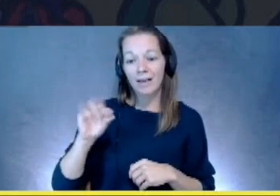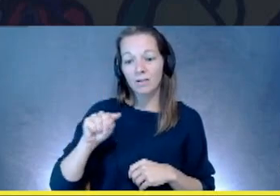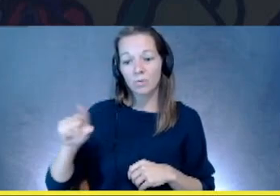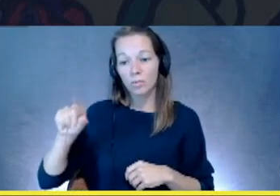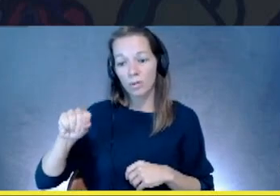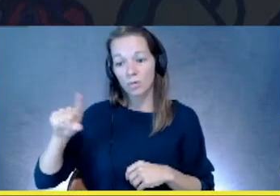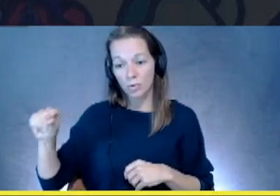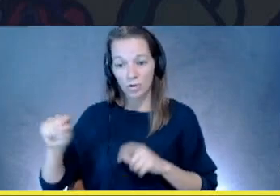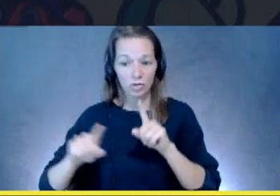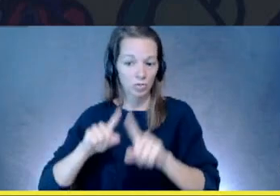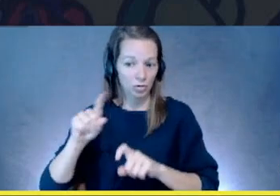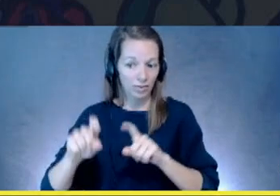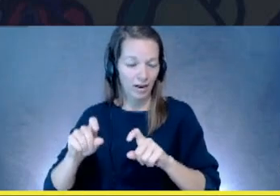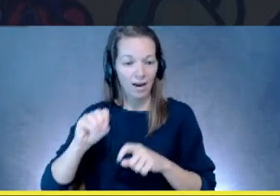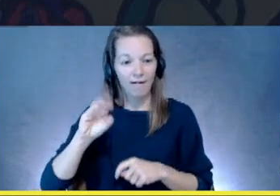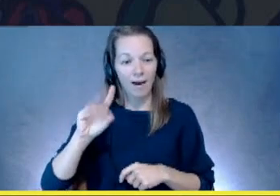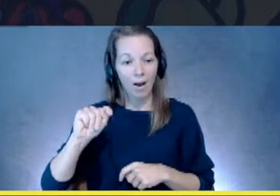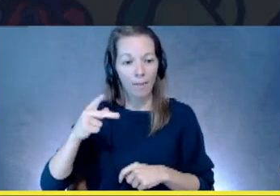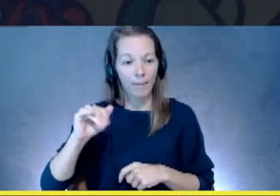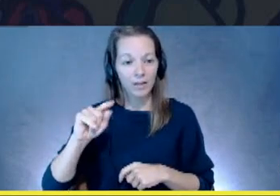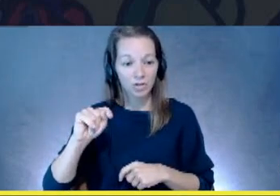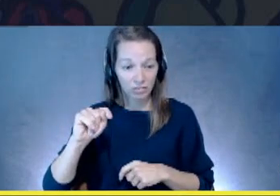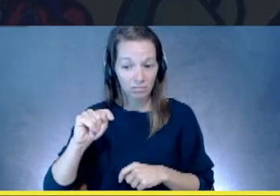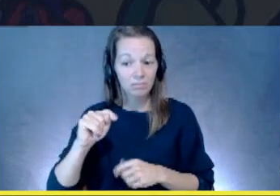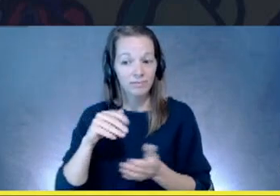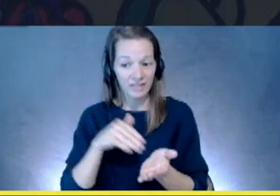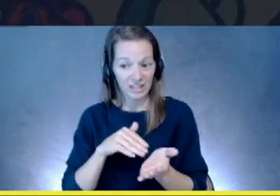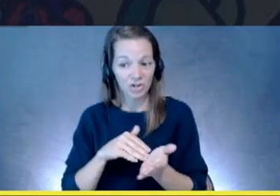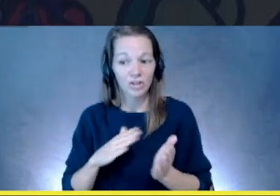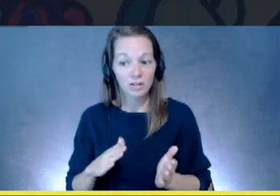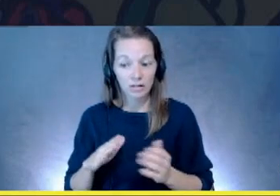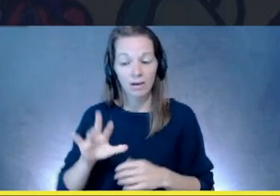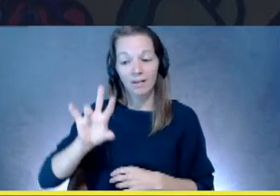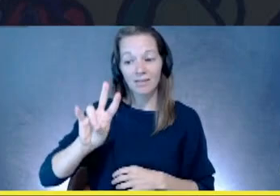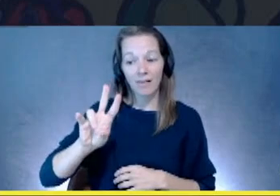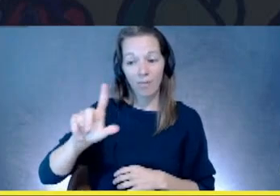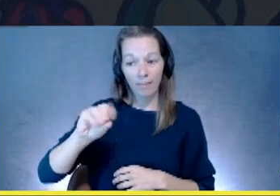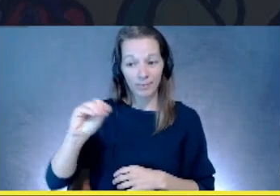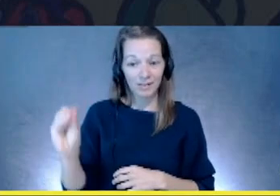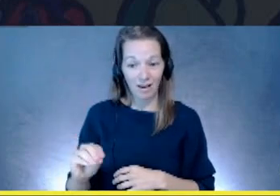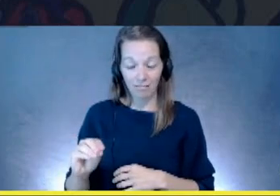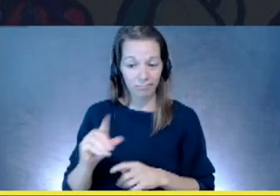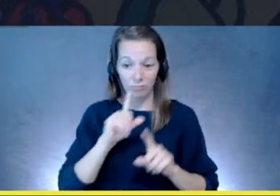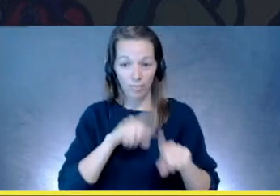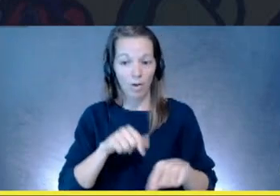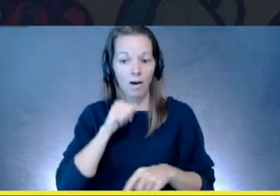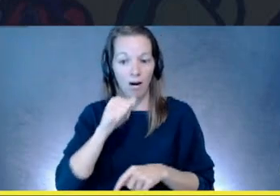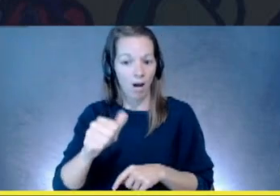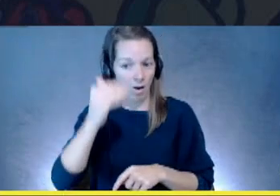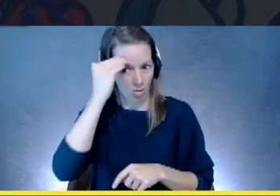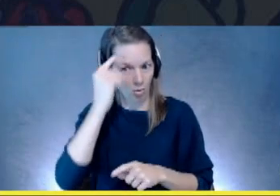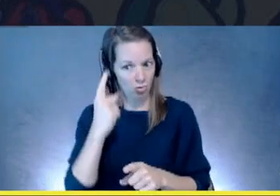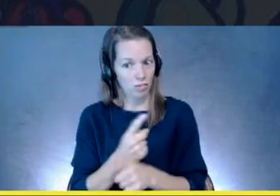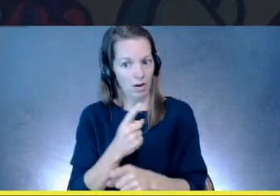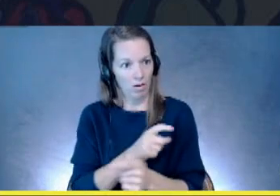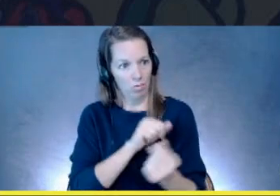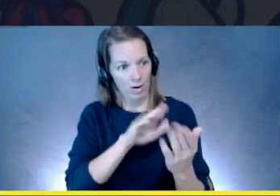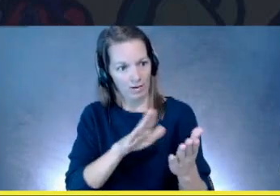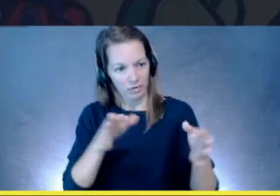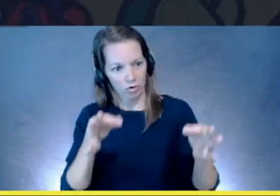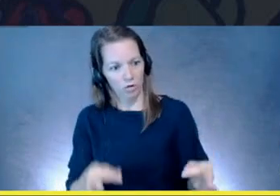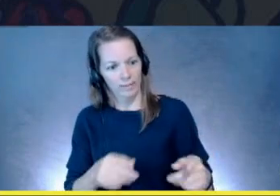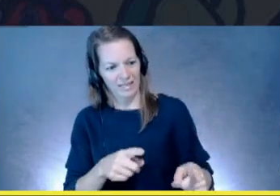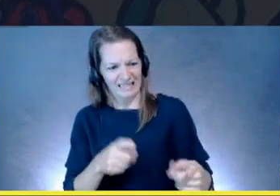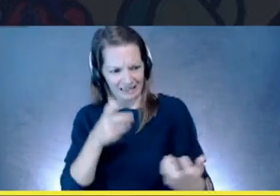of outpatient physicians nationwide, and 71% reported not knowing the correct way to determine